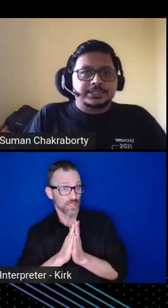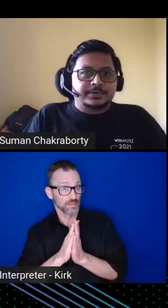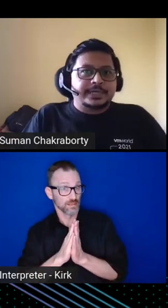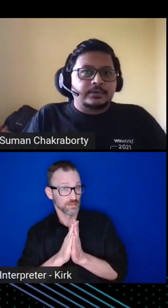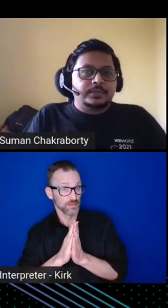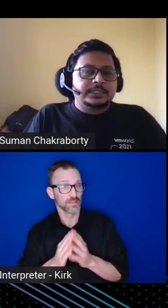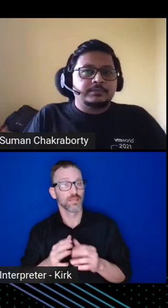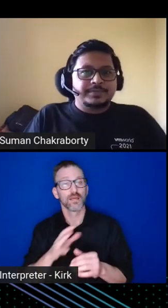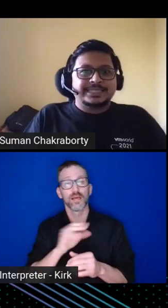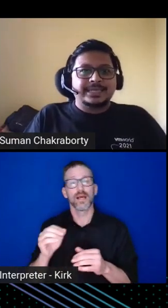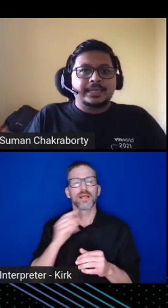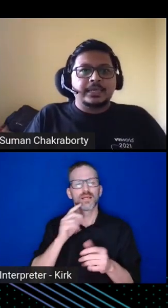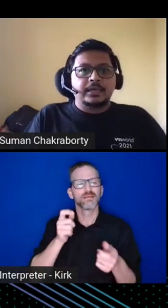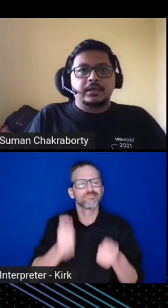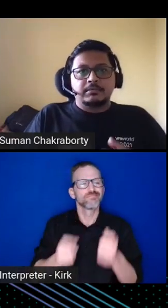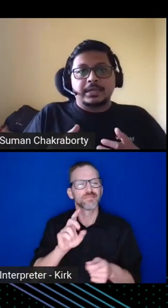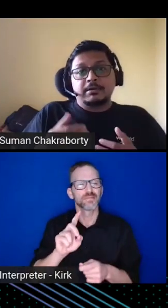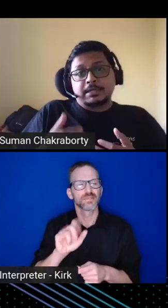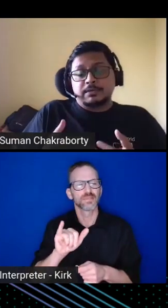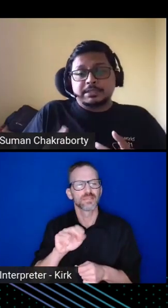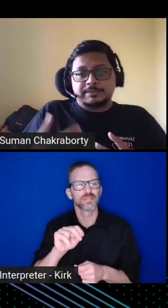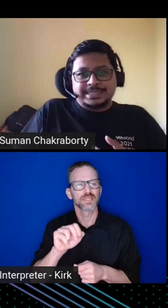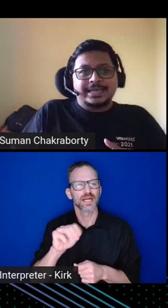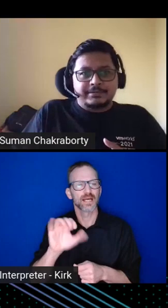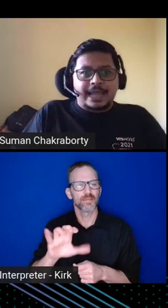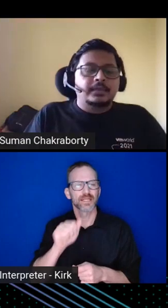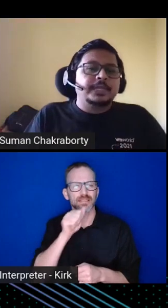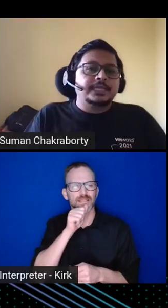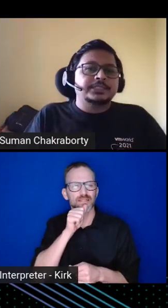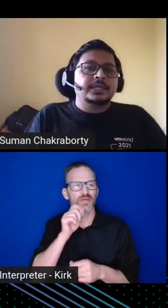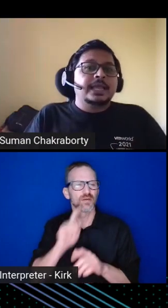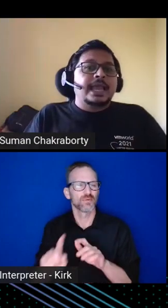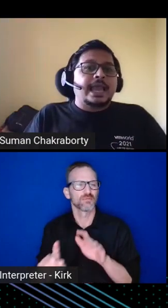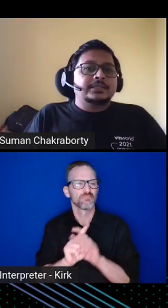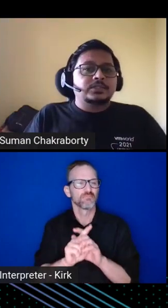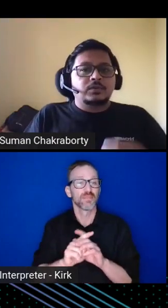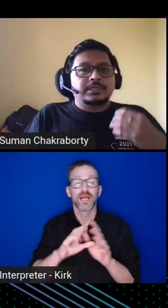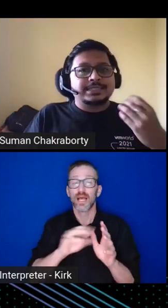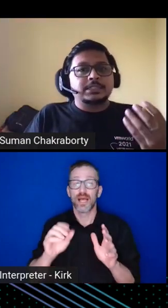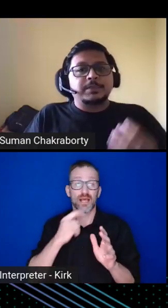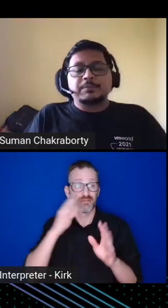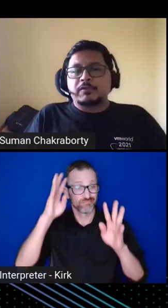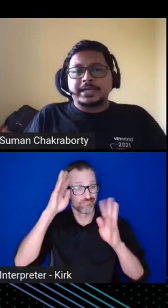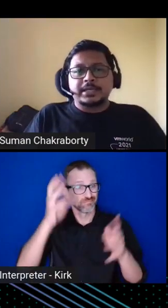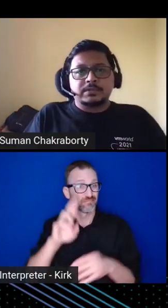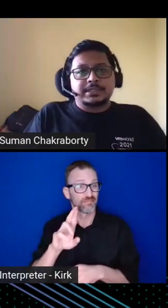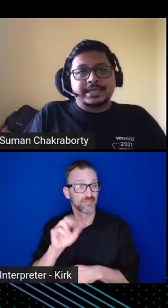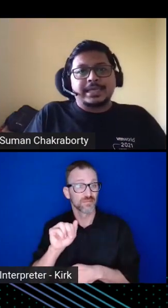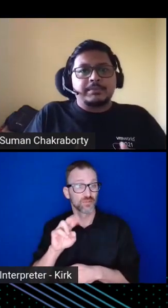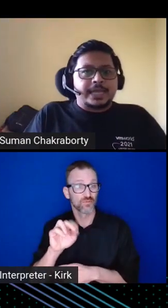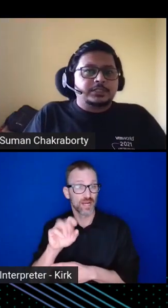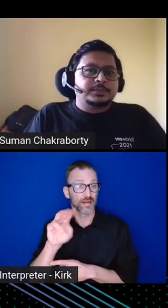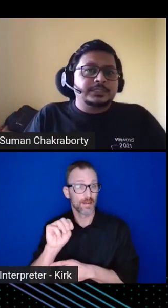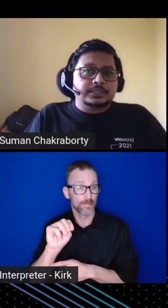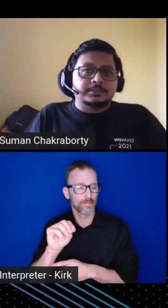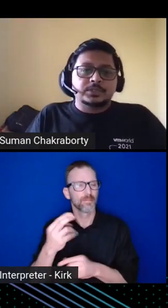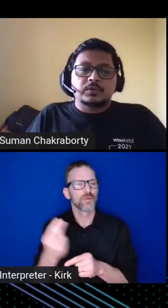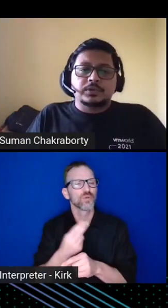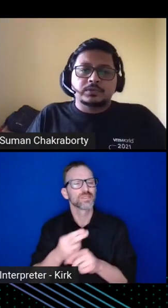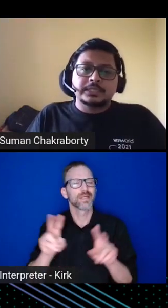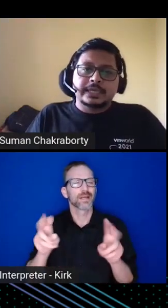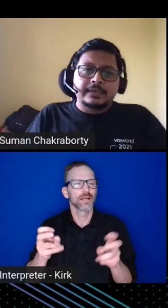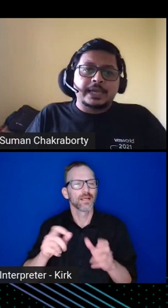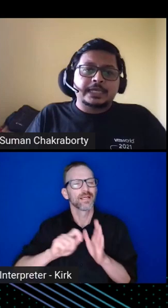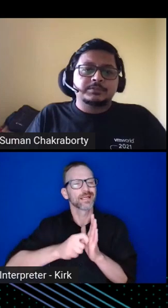secret is generated, which is basically it's basically random in nature. And so this is being provided using the key management system.